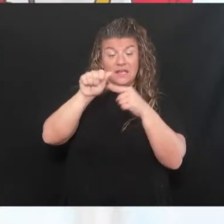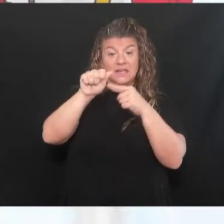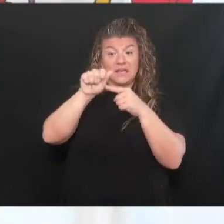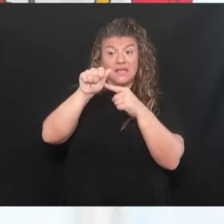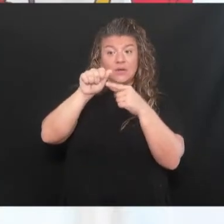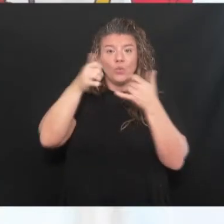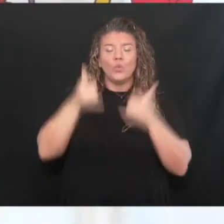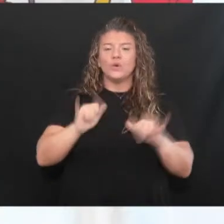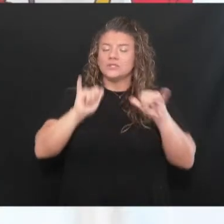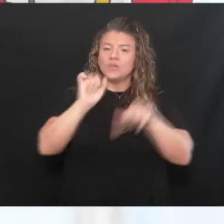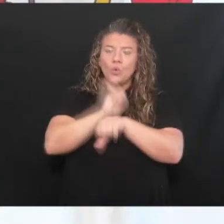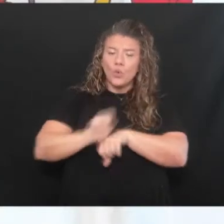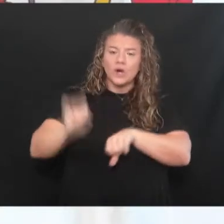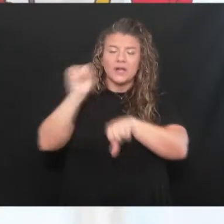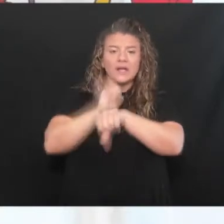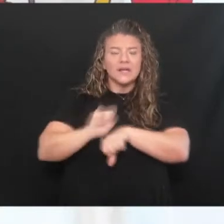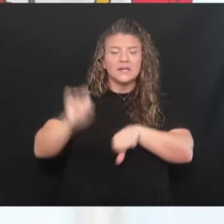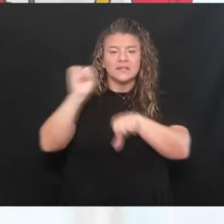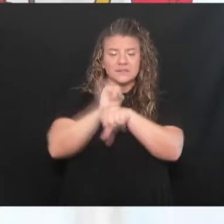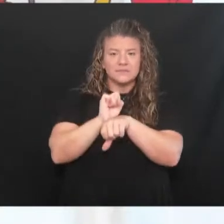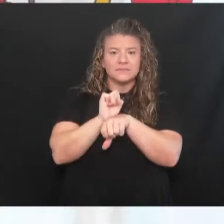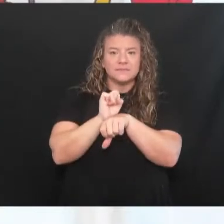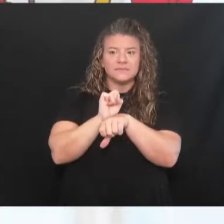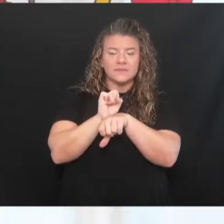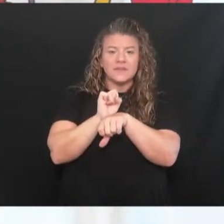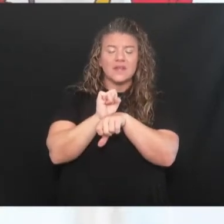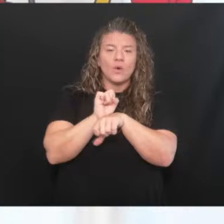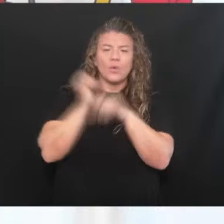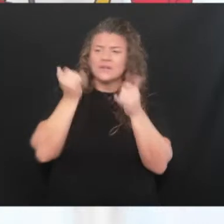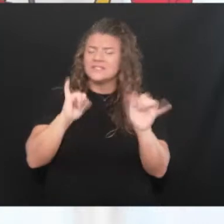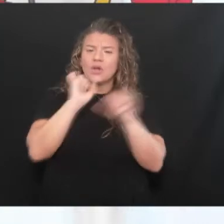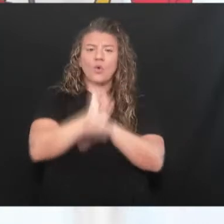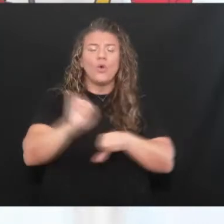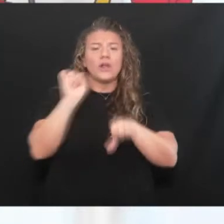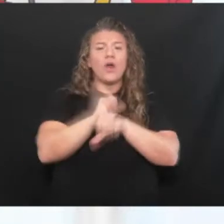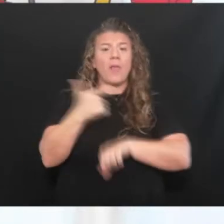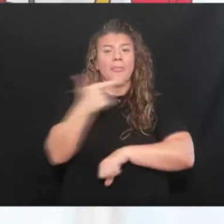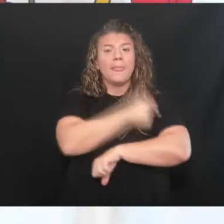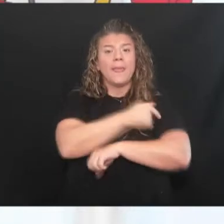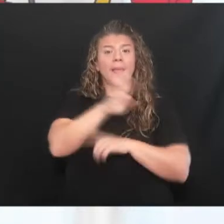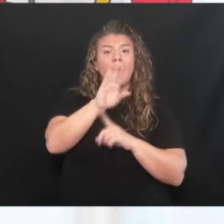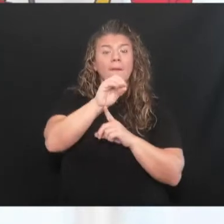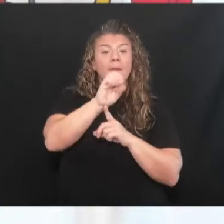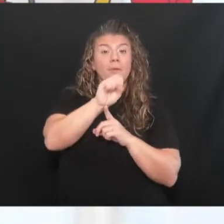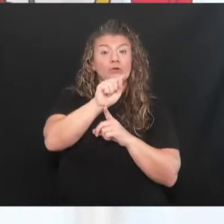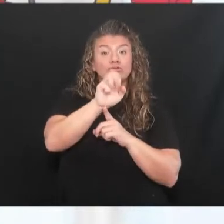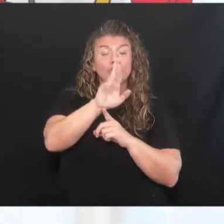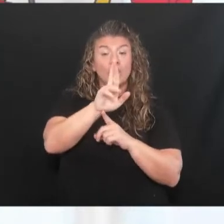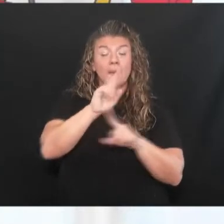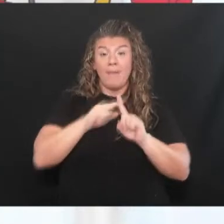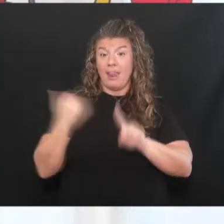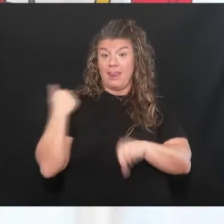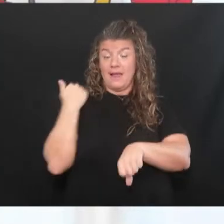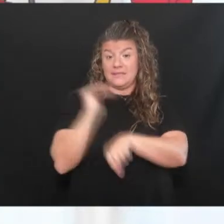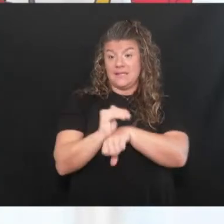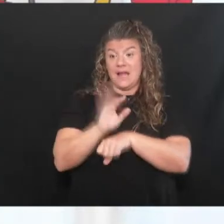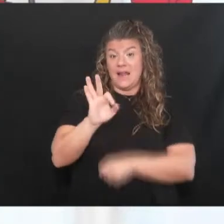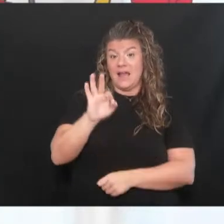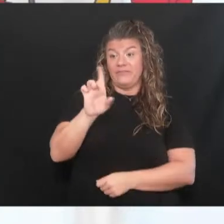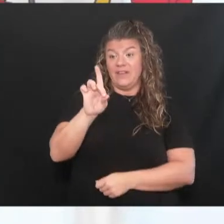we're still working and working on the booster shots, but last night the Food and Drug